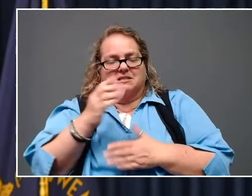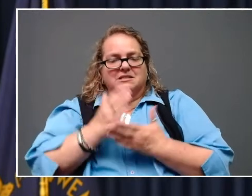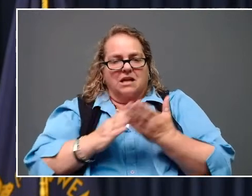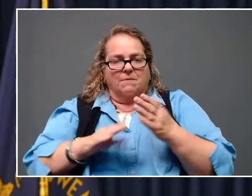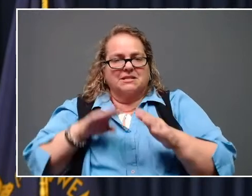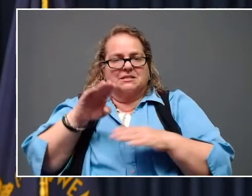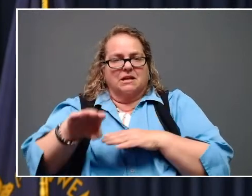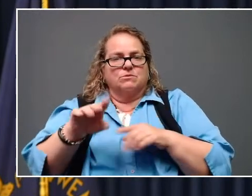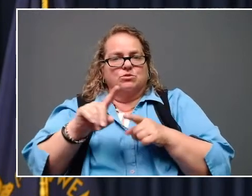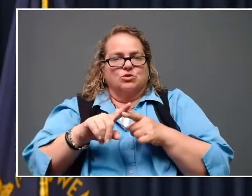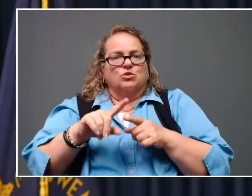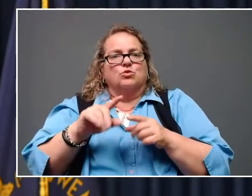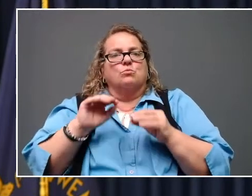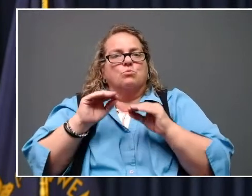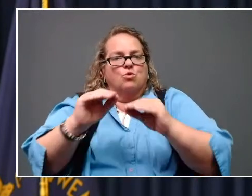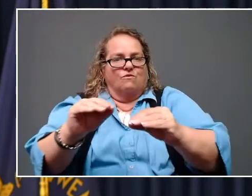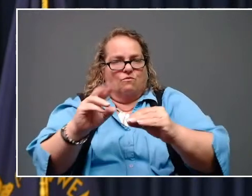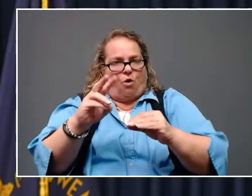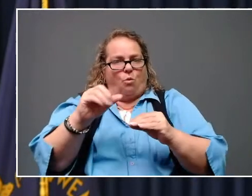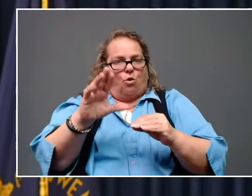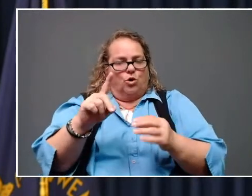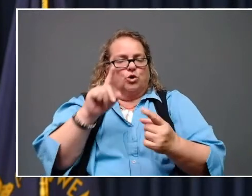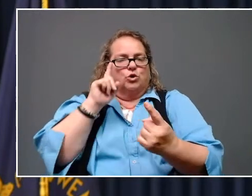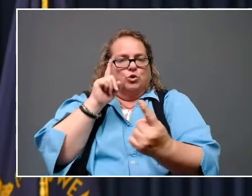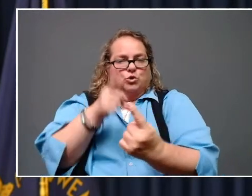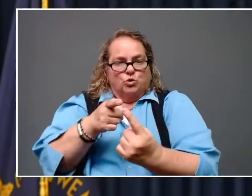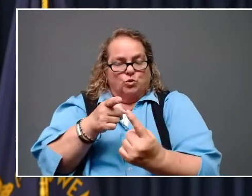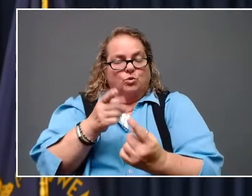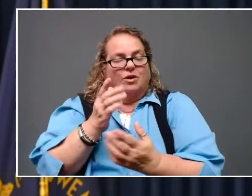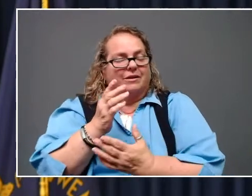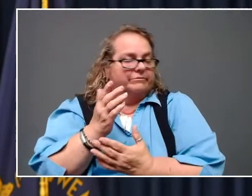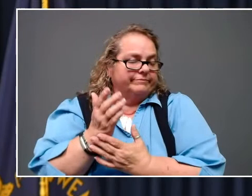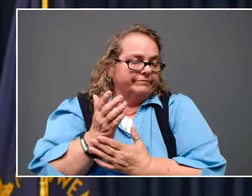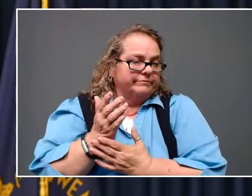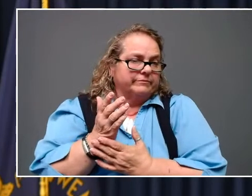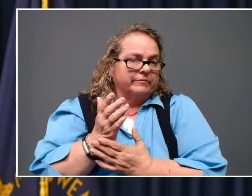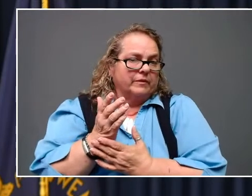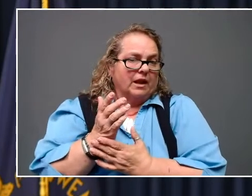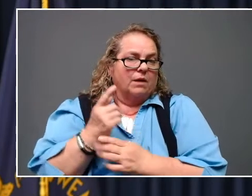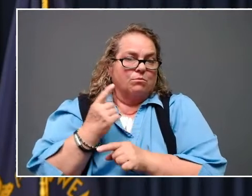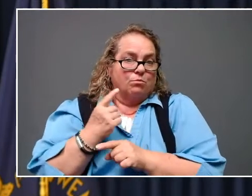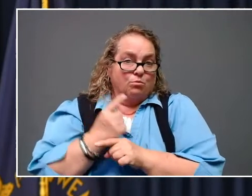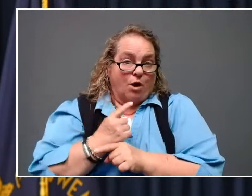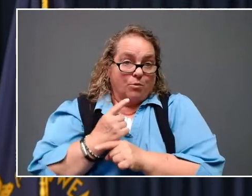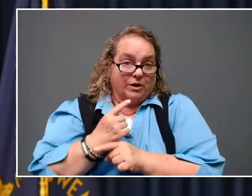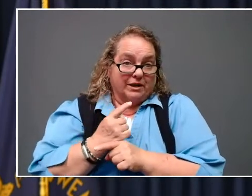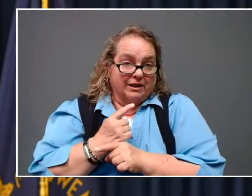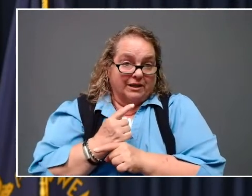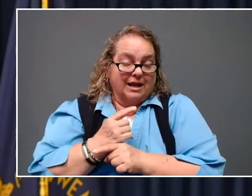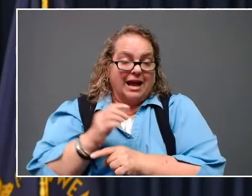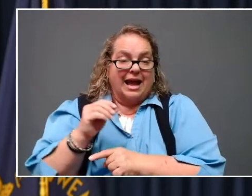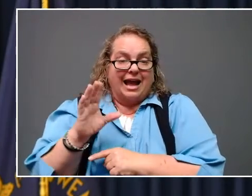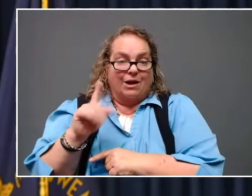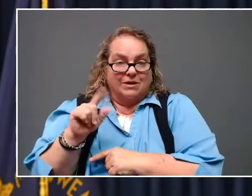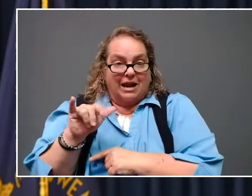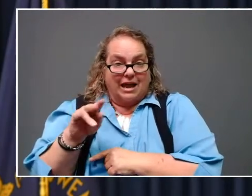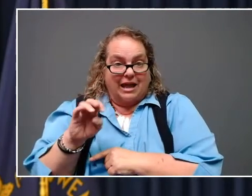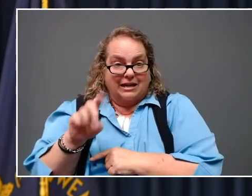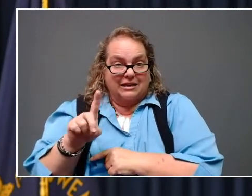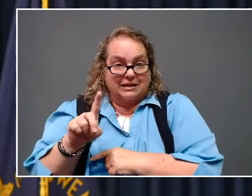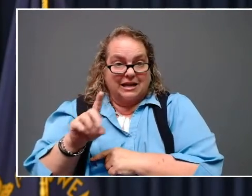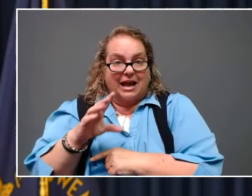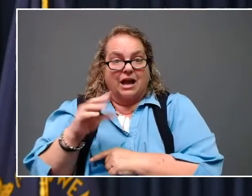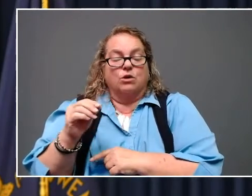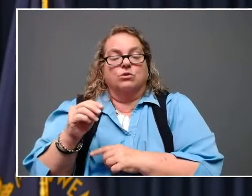at least move forward towards a properly outlined and